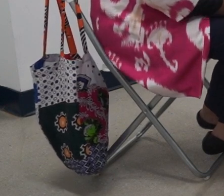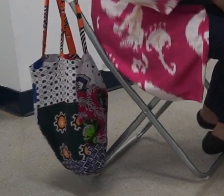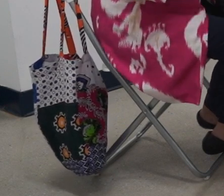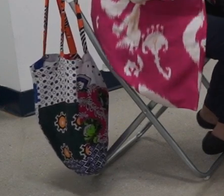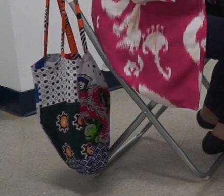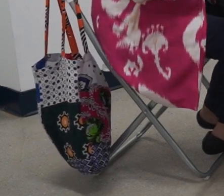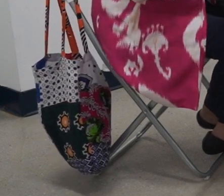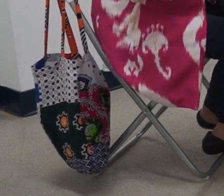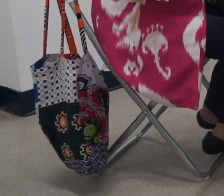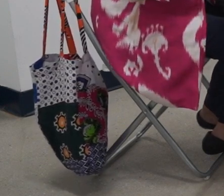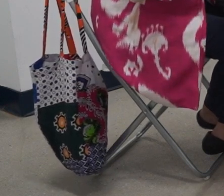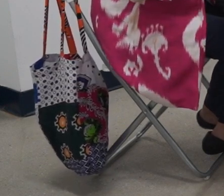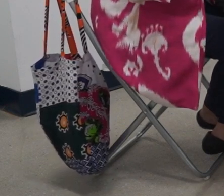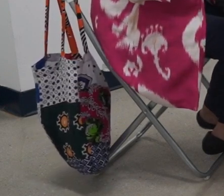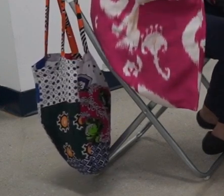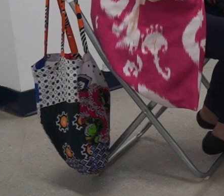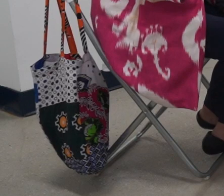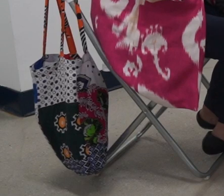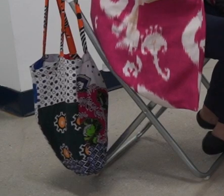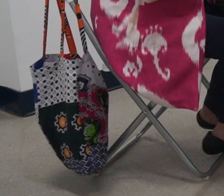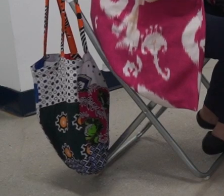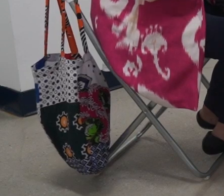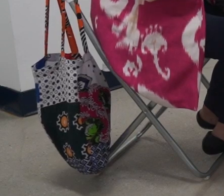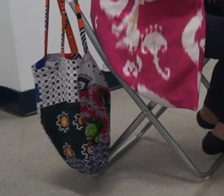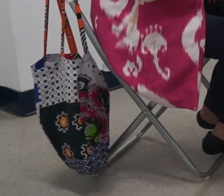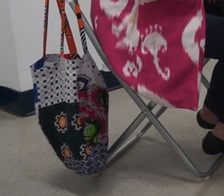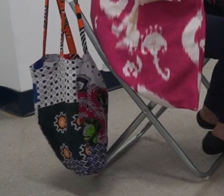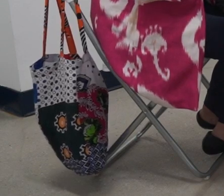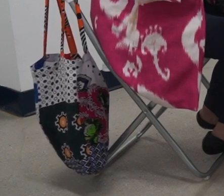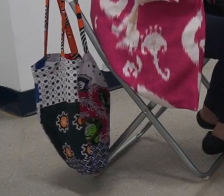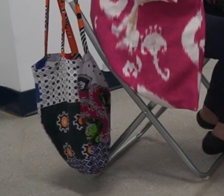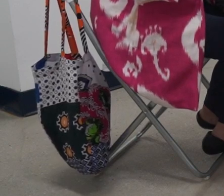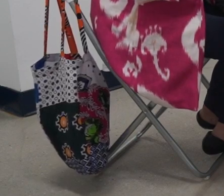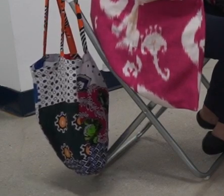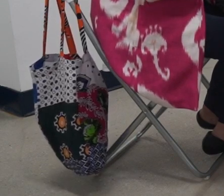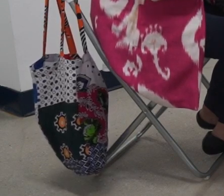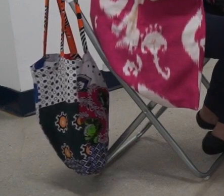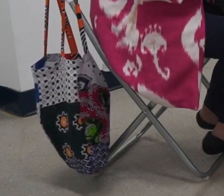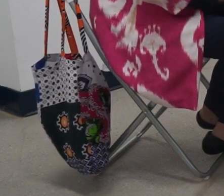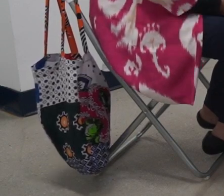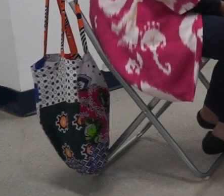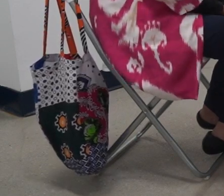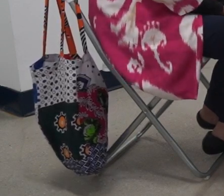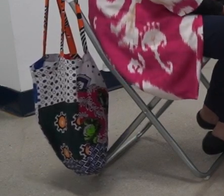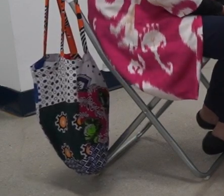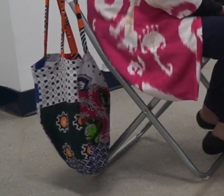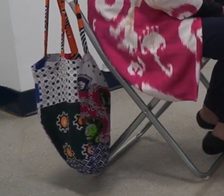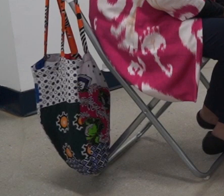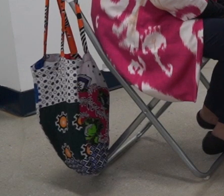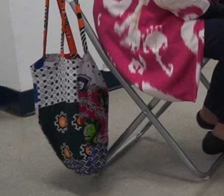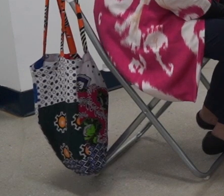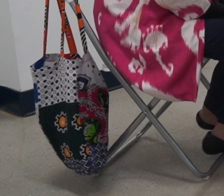Across DMZ, and also co-coordinator of the Career Peace Now Grassroots Network, and also Programs Committee Co-Chair here at